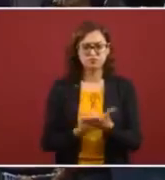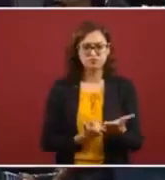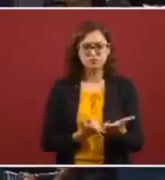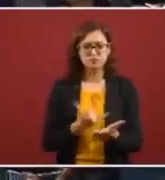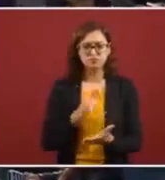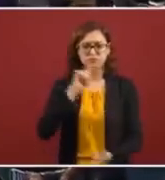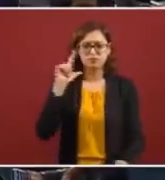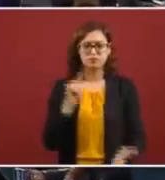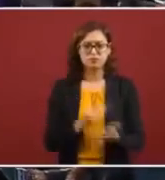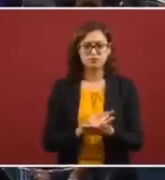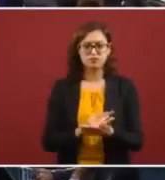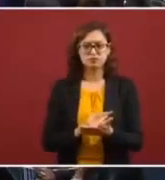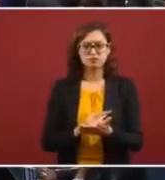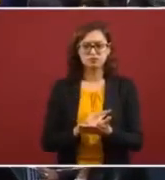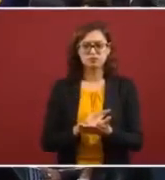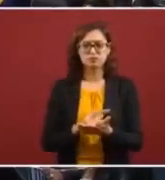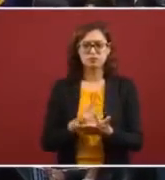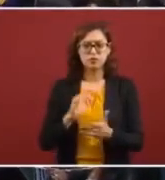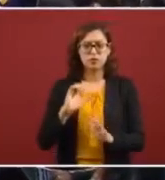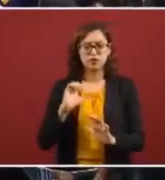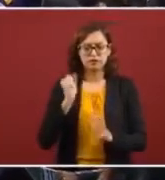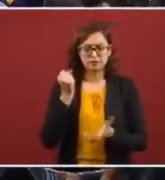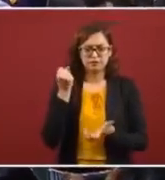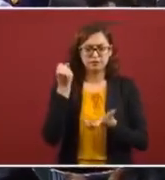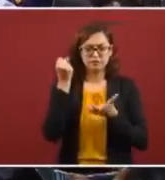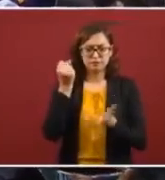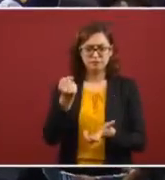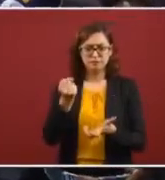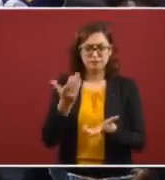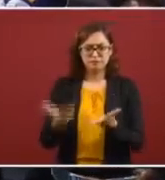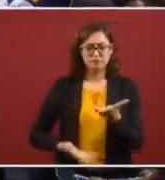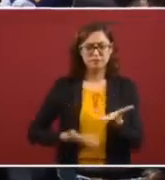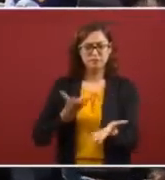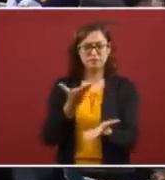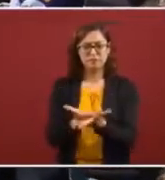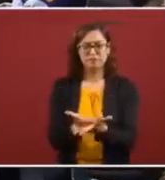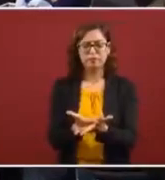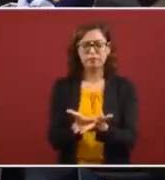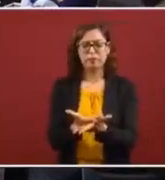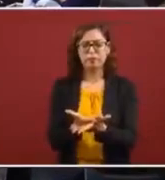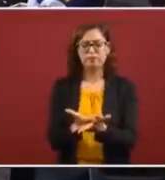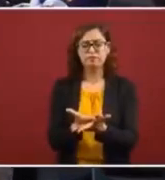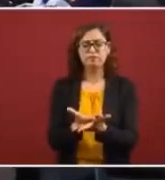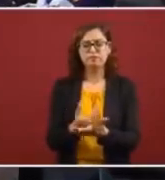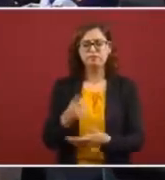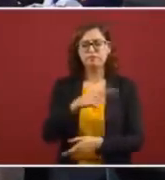elaborated the project and they presented it to me,